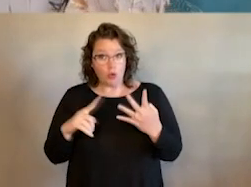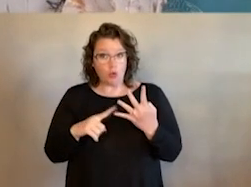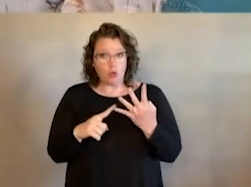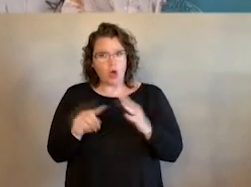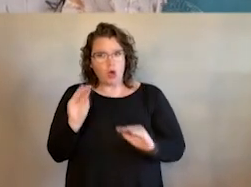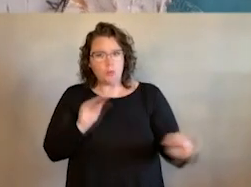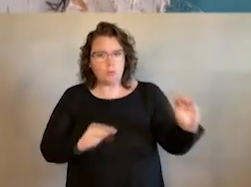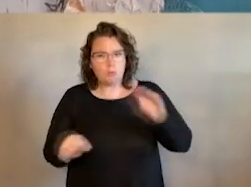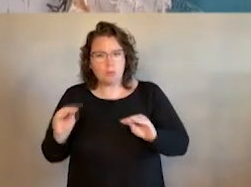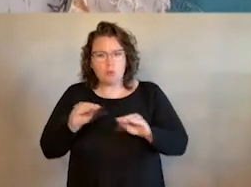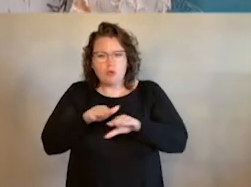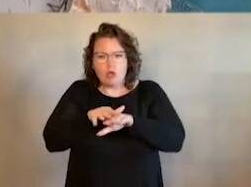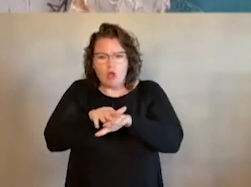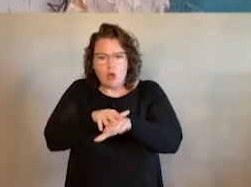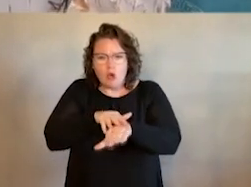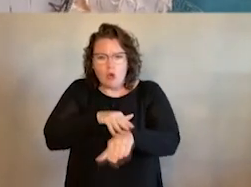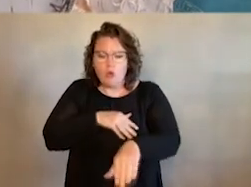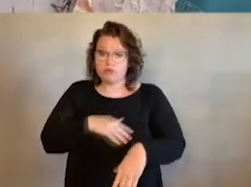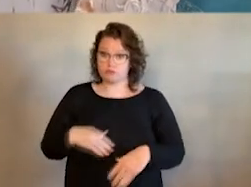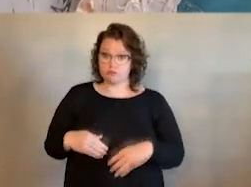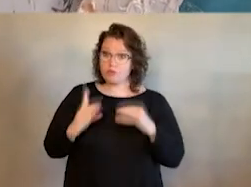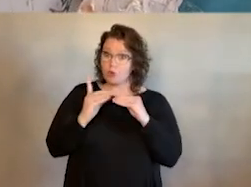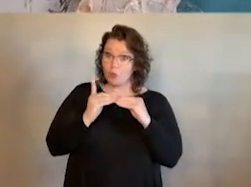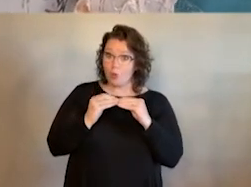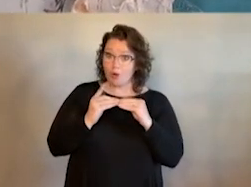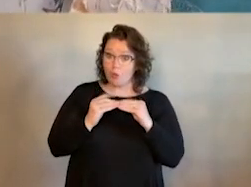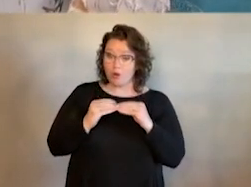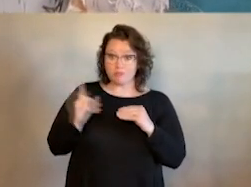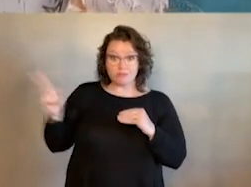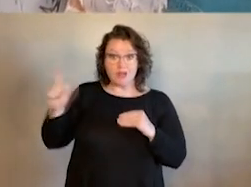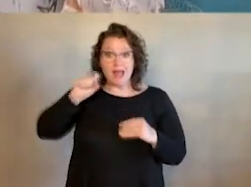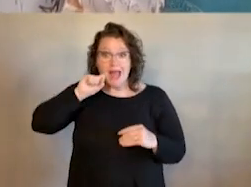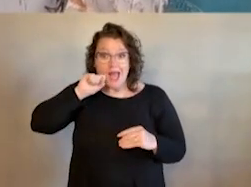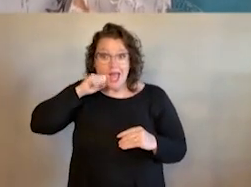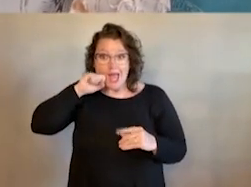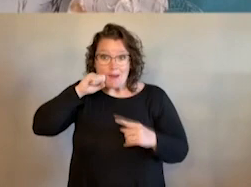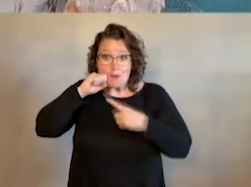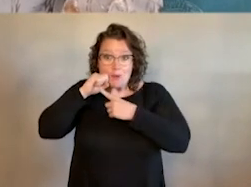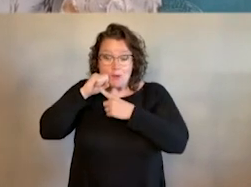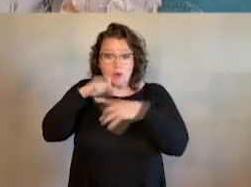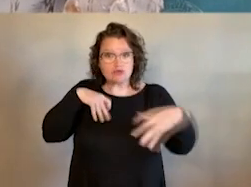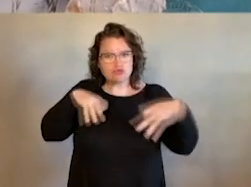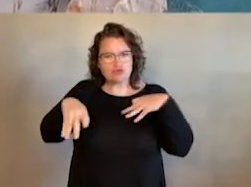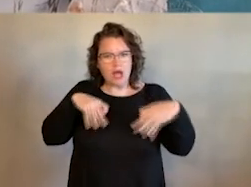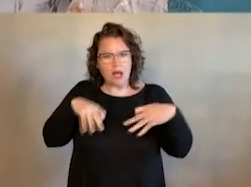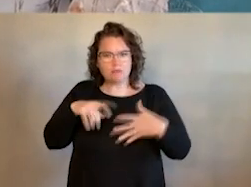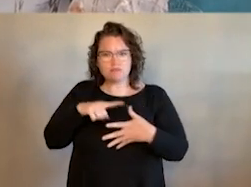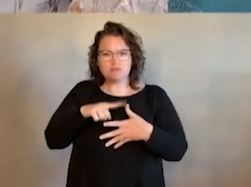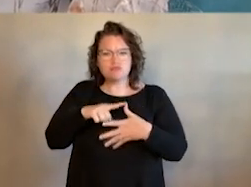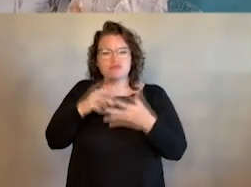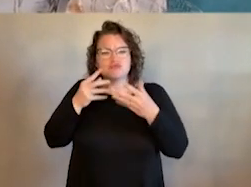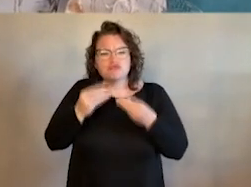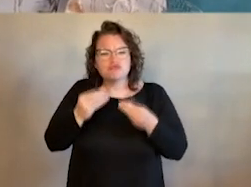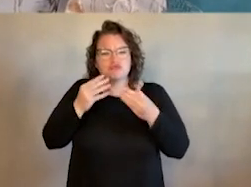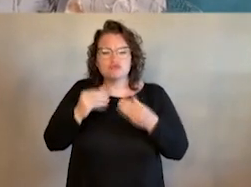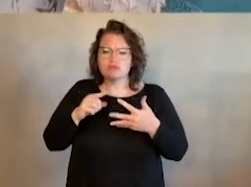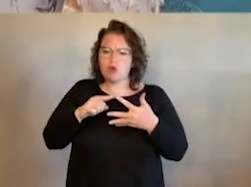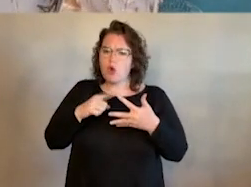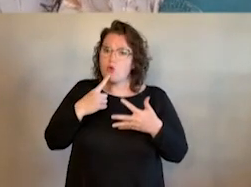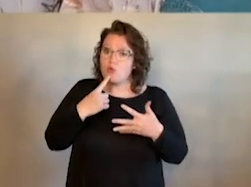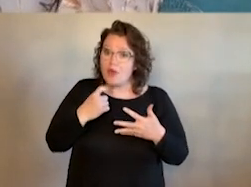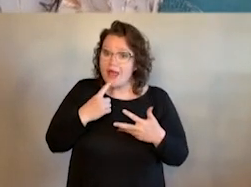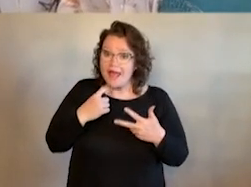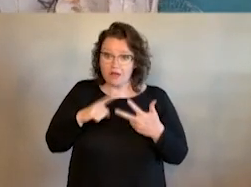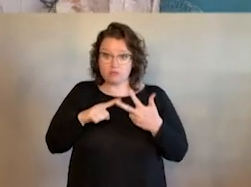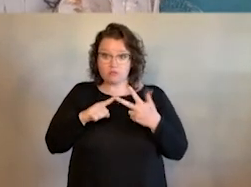all adjectives. Let's try one more. If we wanted to describe the apple, we could say that it is juicy, it is red, and it is round.